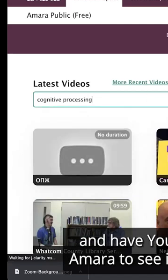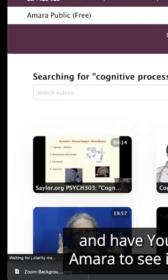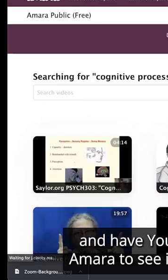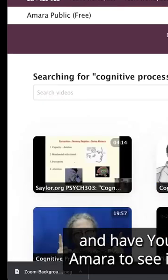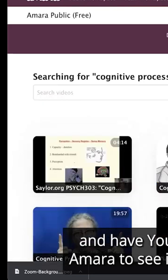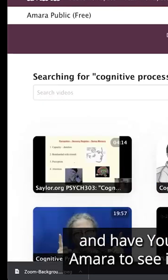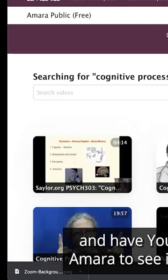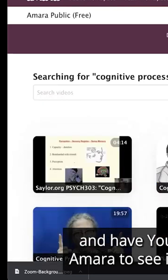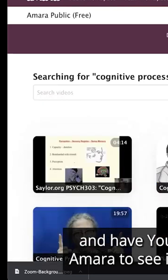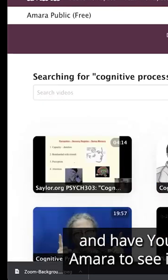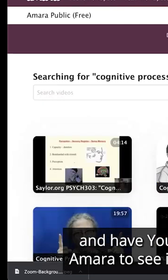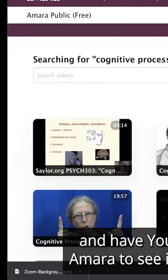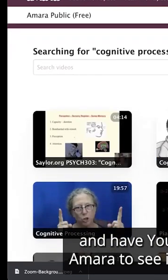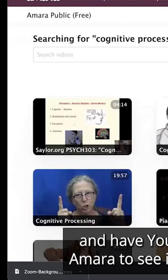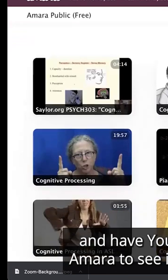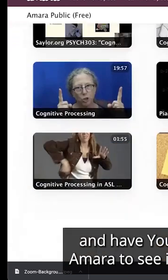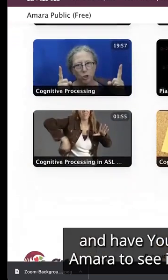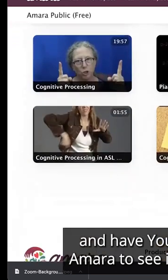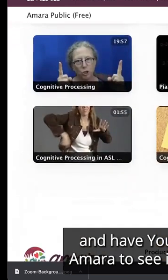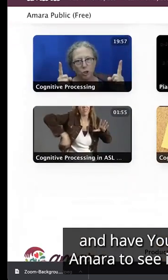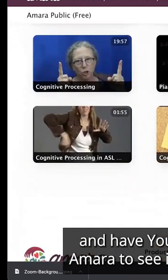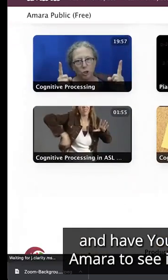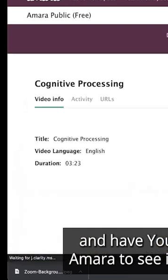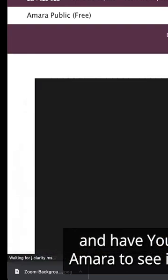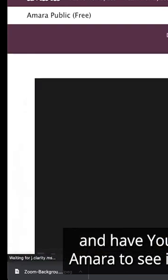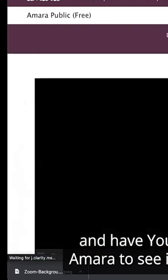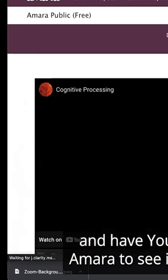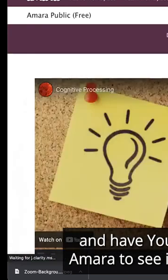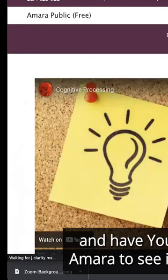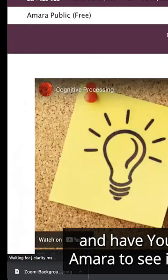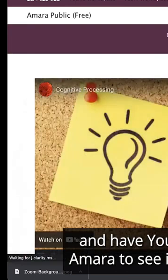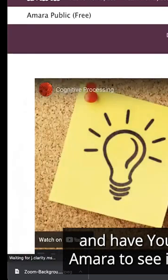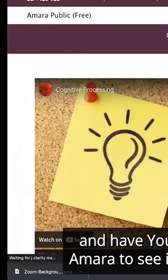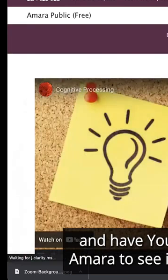videos, try to look for them on Amara to see if you have